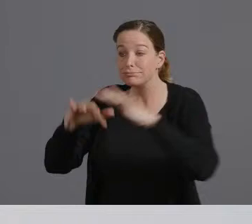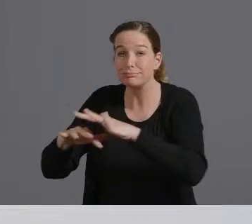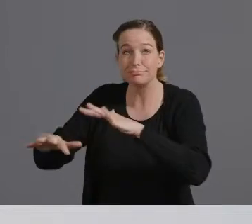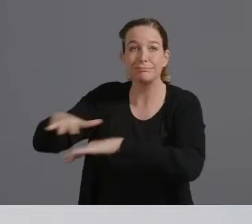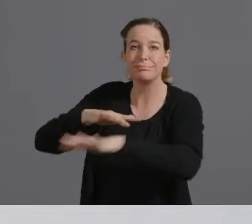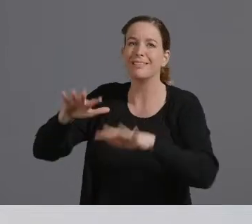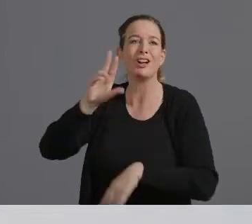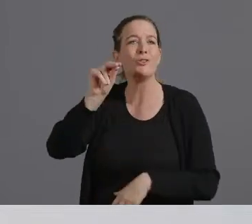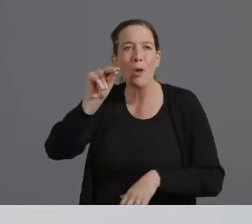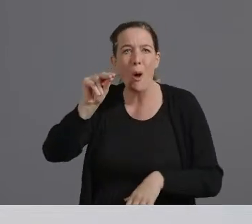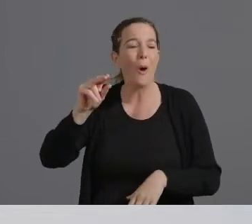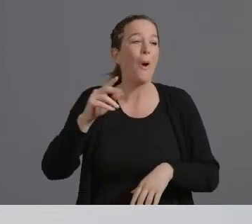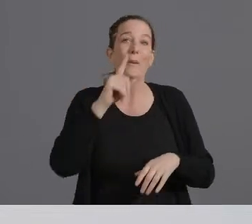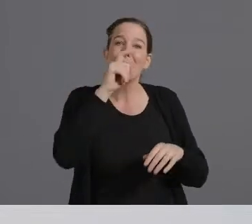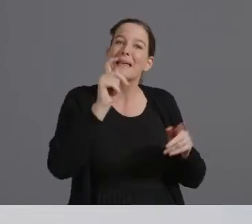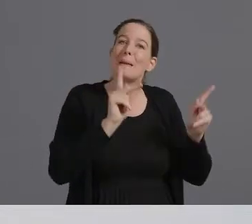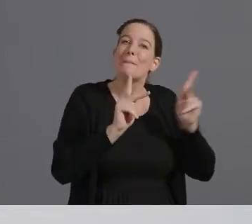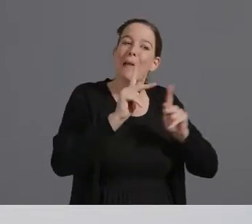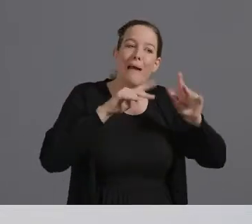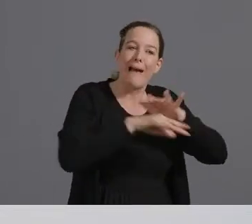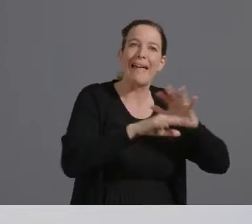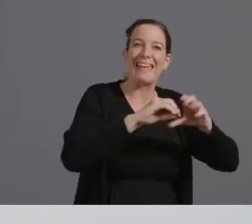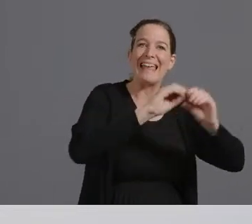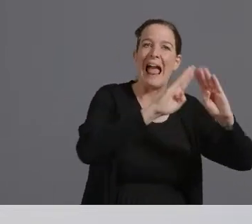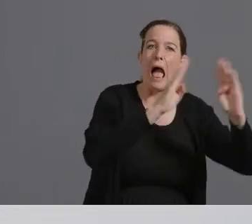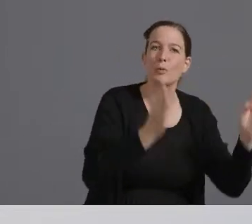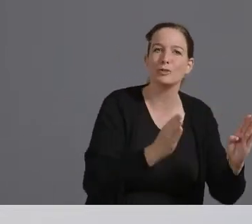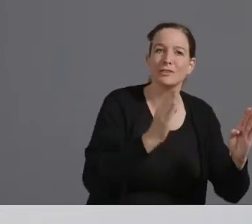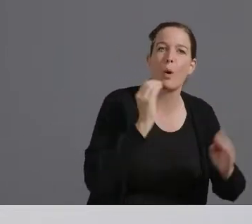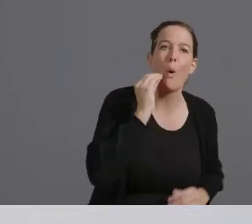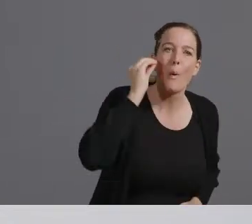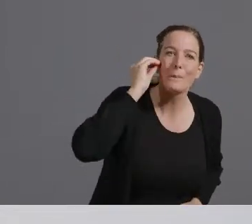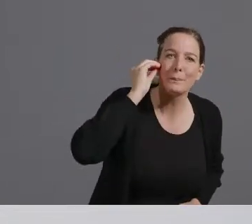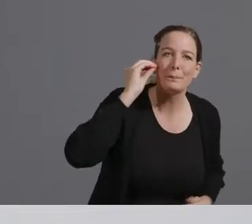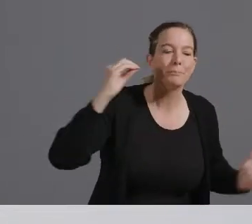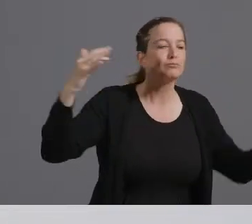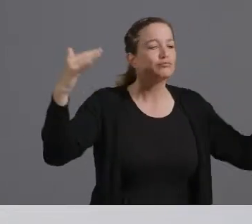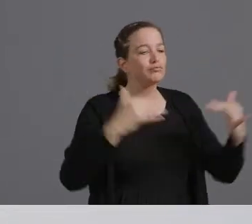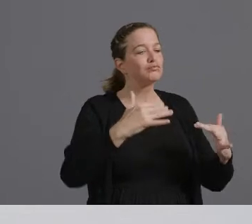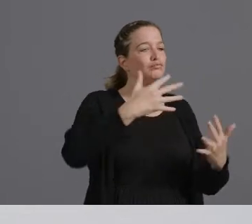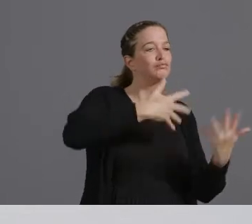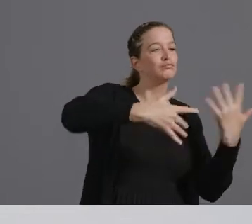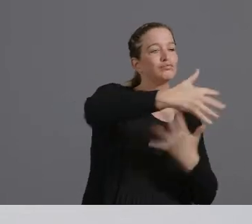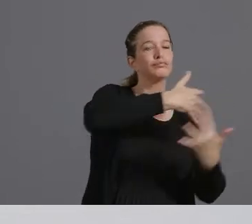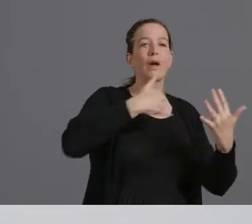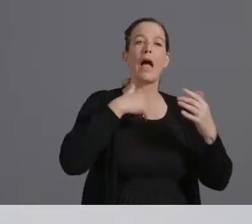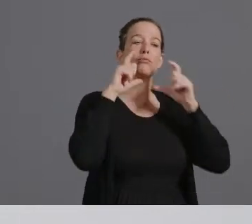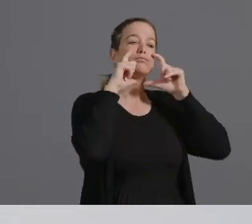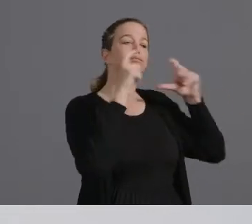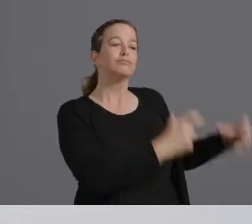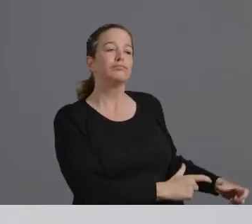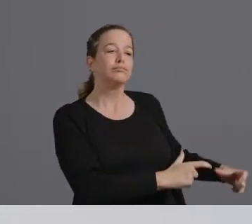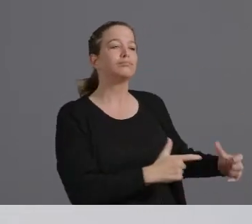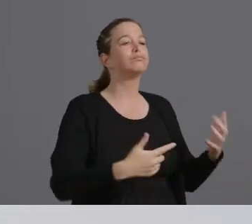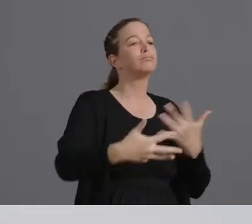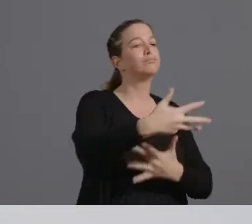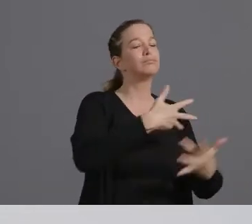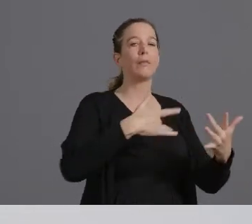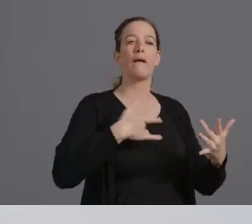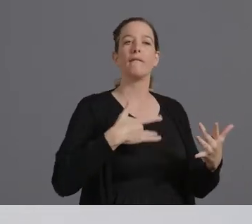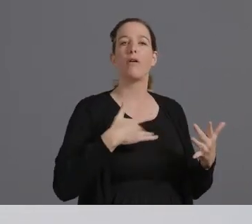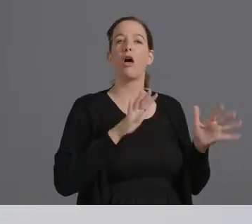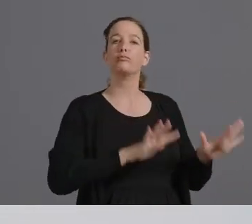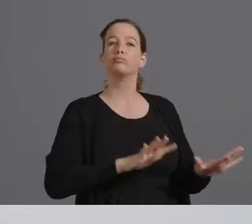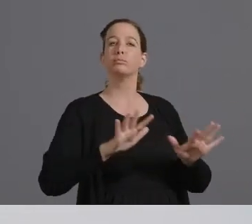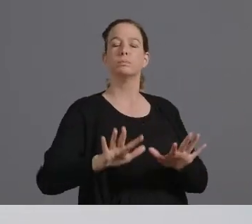private settings where people were letting the masking and the physical distancing down. And so it's a great reminder that we can't let